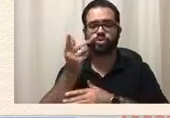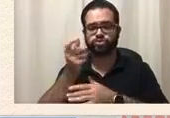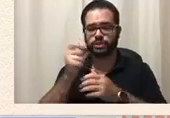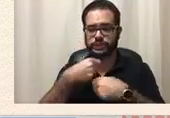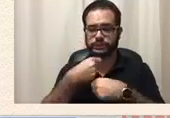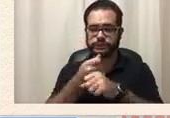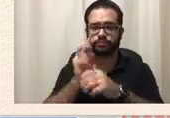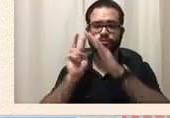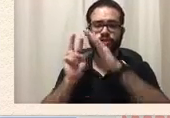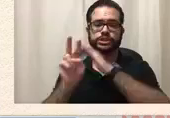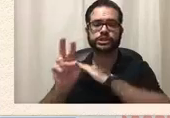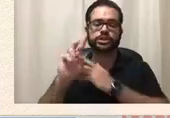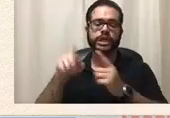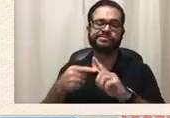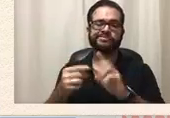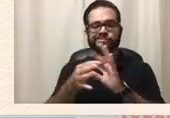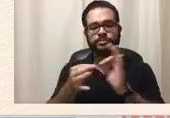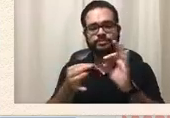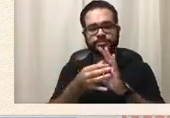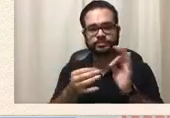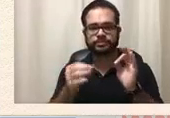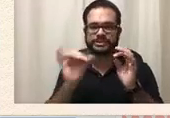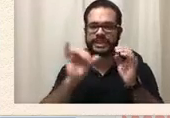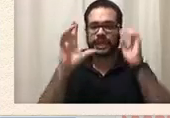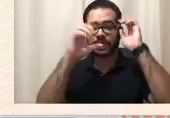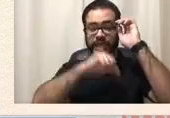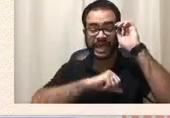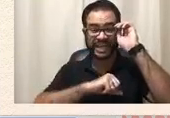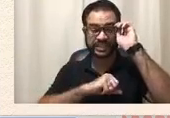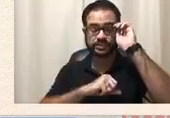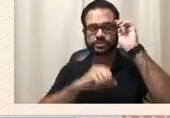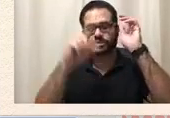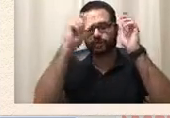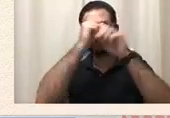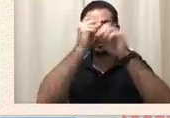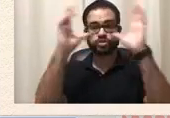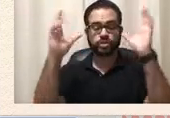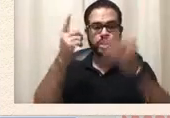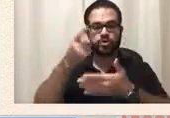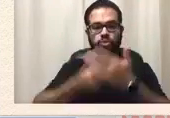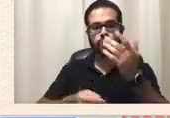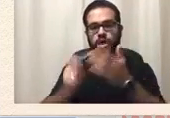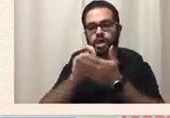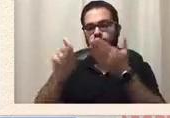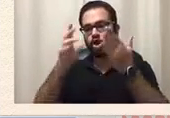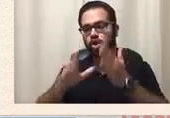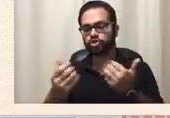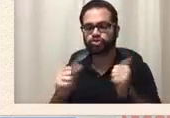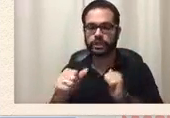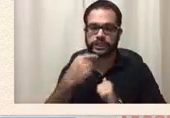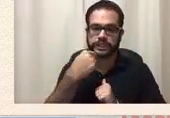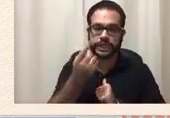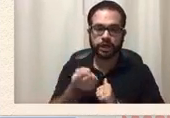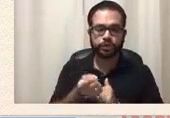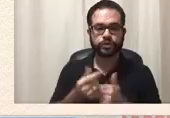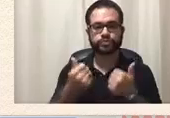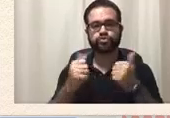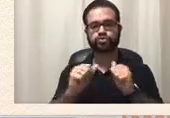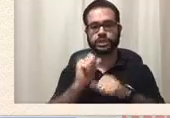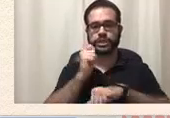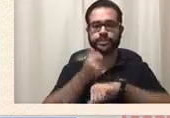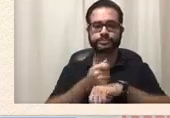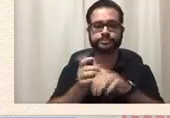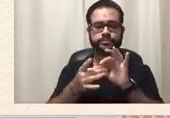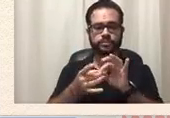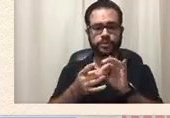is like educated guesses, visualize what the author is trying to tell you, try to make connections from text to text,